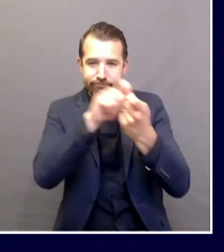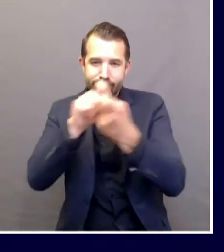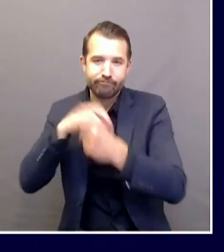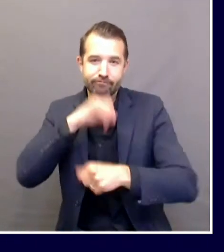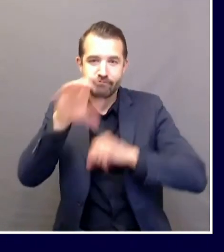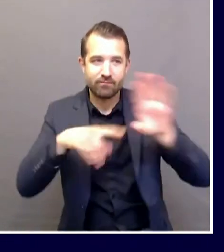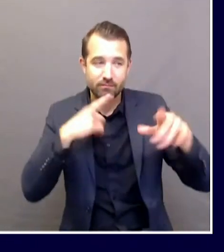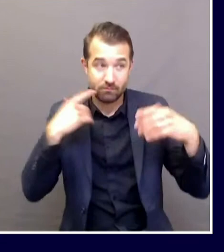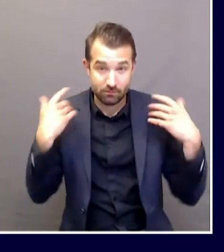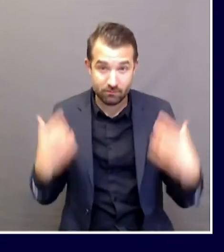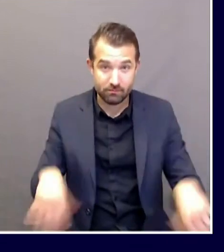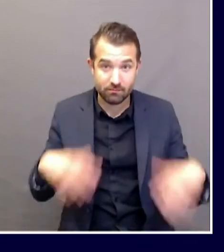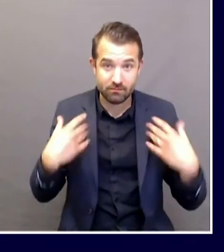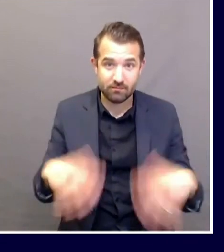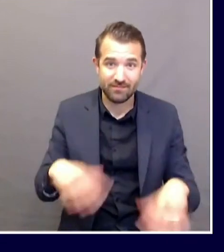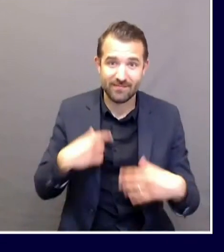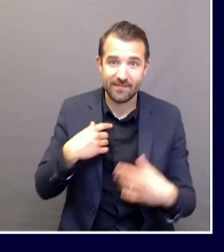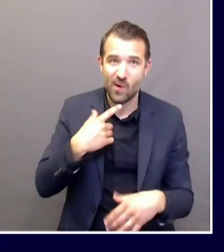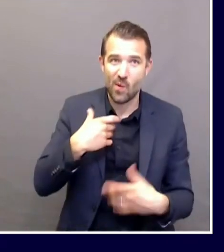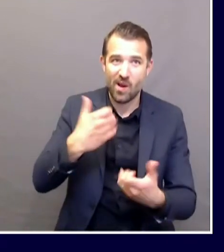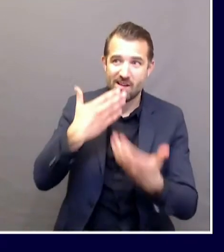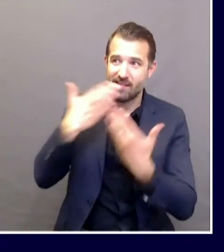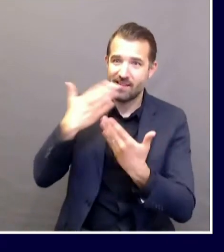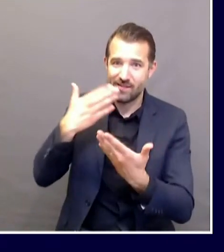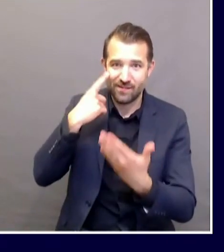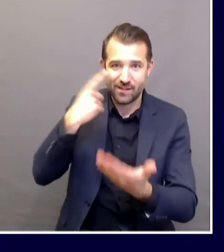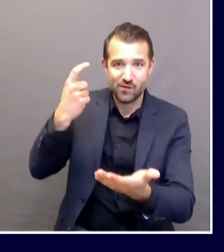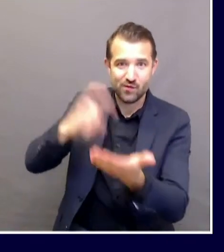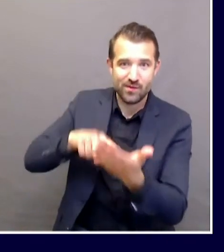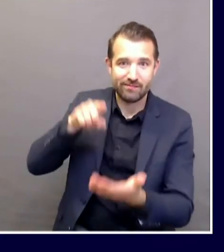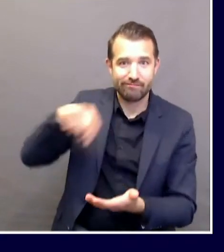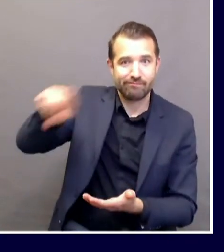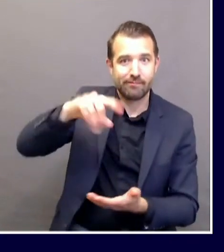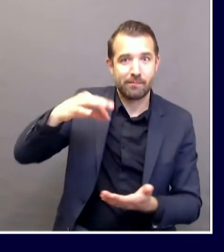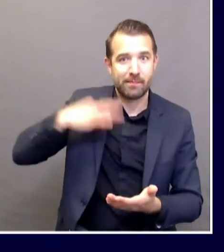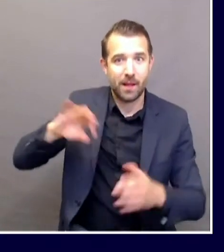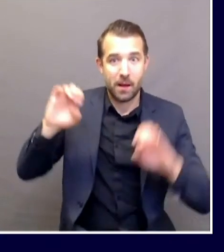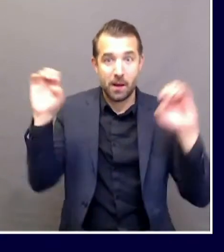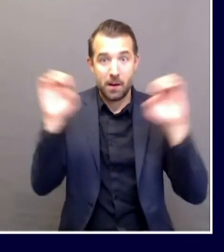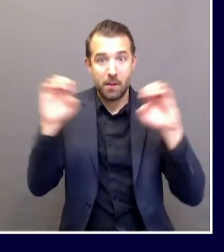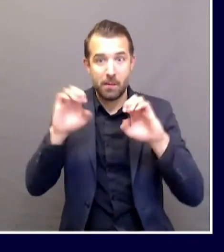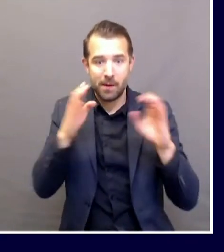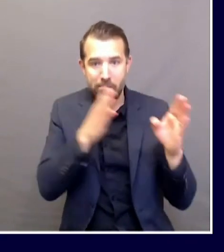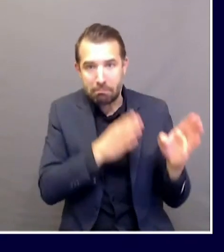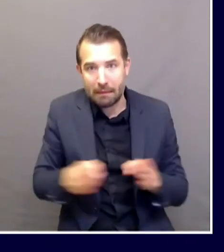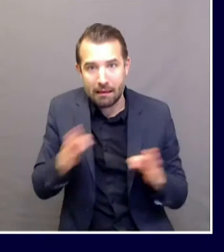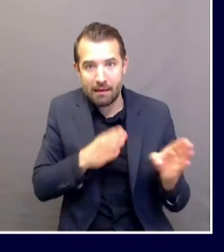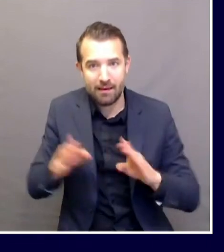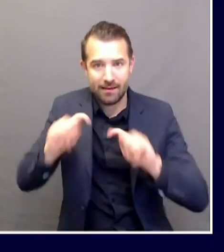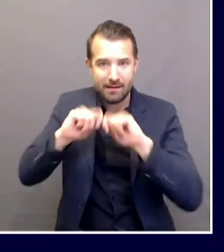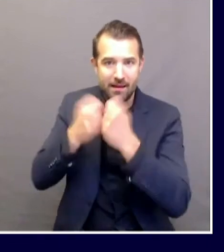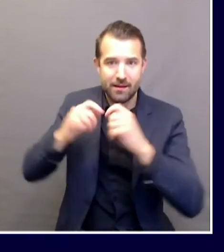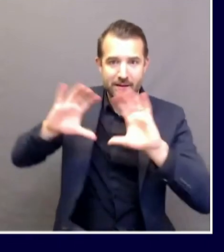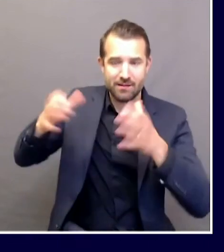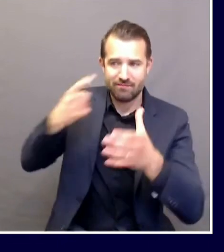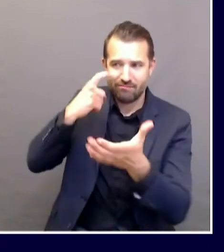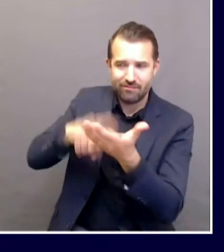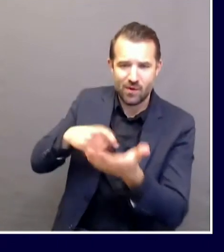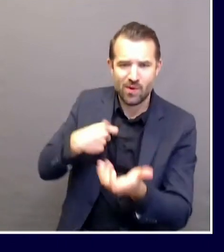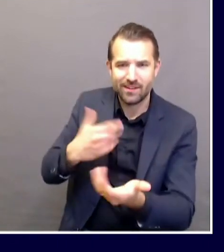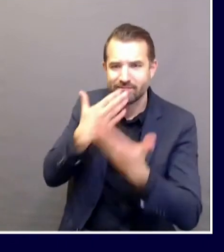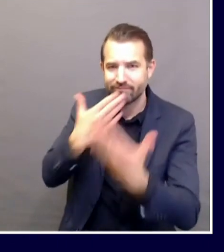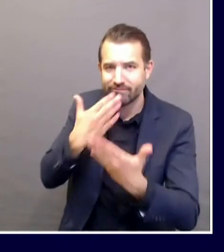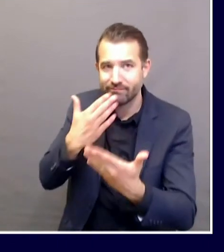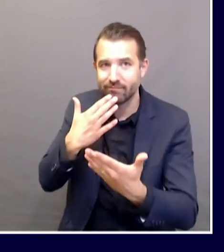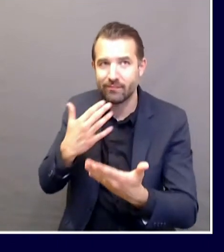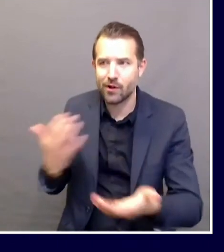in concert with colleagues at the National Guard and the Department of Transportation to keep getting PPE to people who need